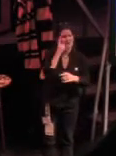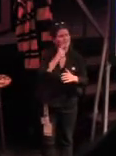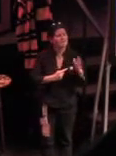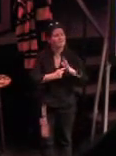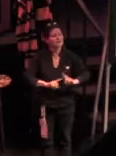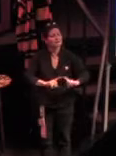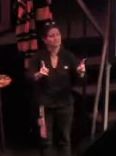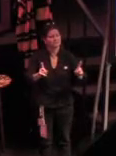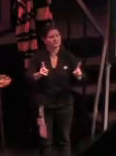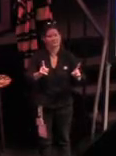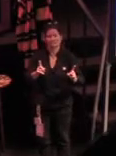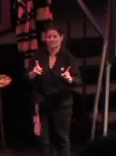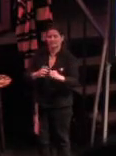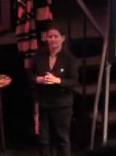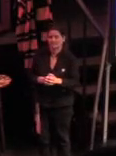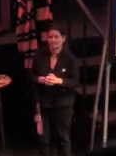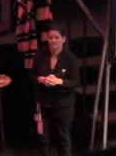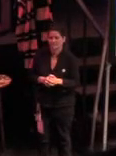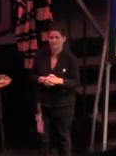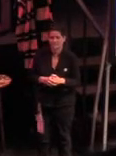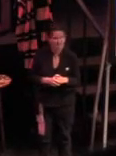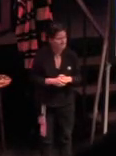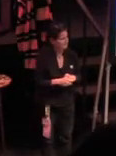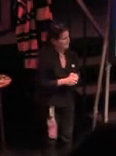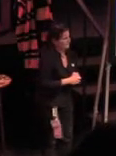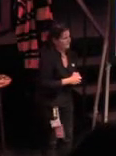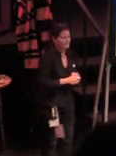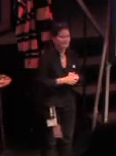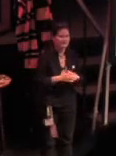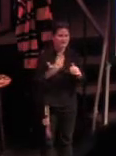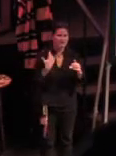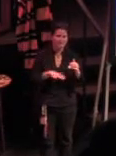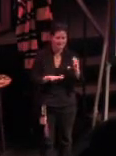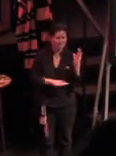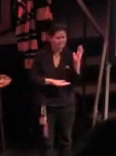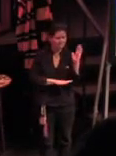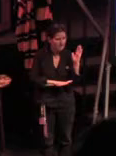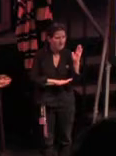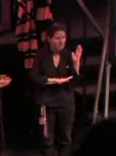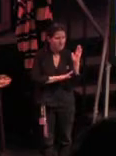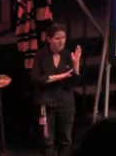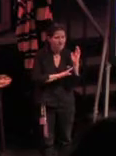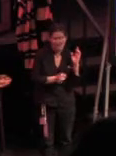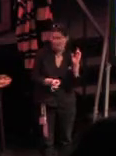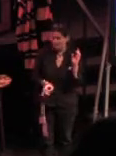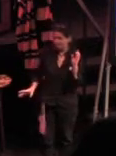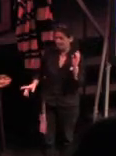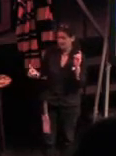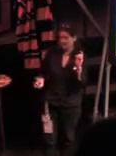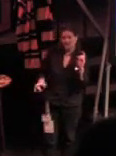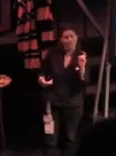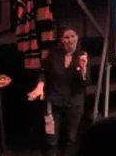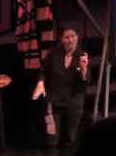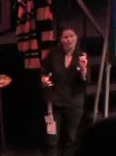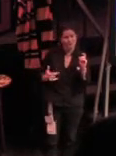what I was saying before about, like, you know, climbing the ladder and, like, not kicking people down behind you and being, you know, and extending